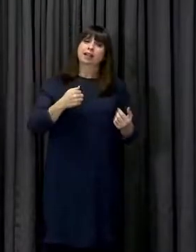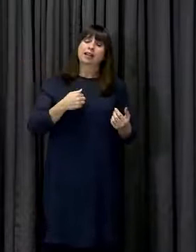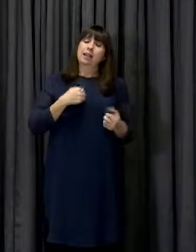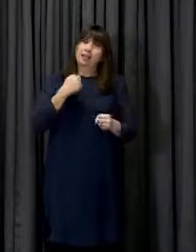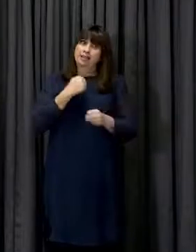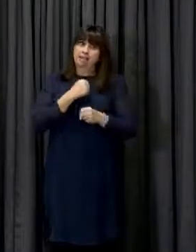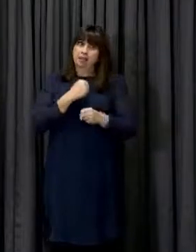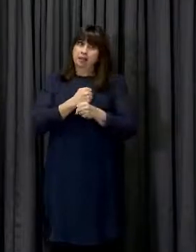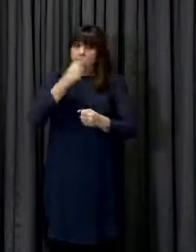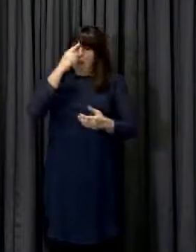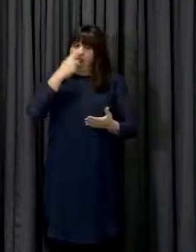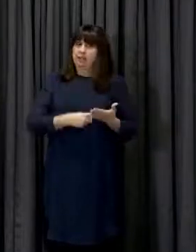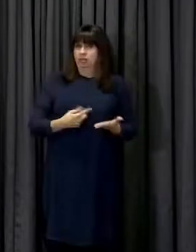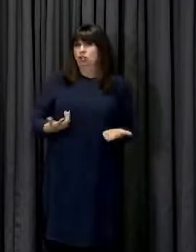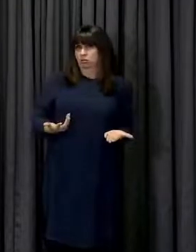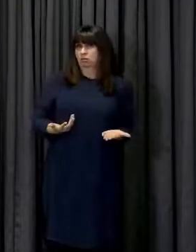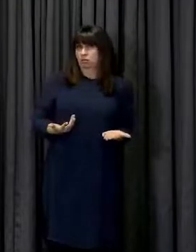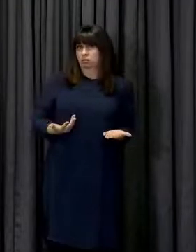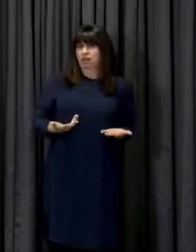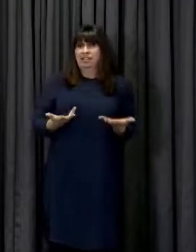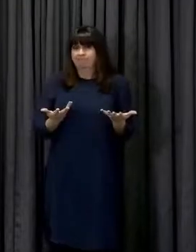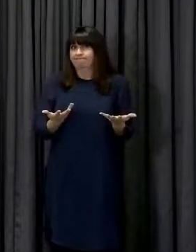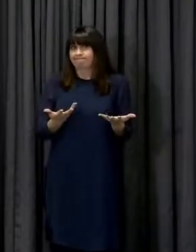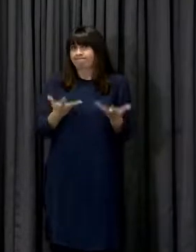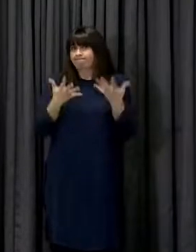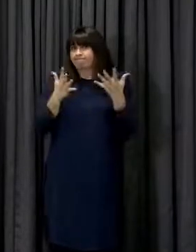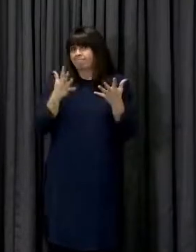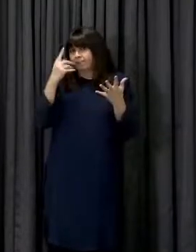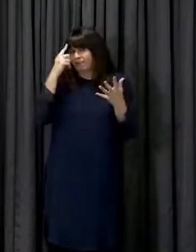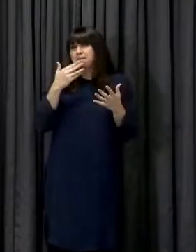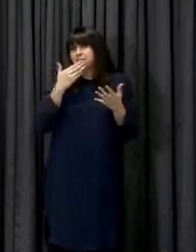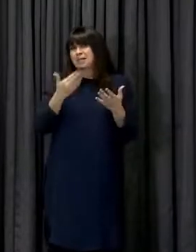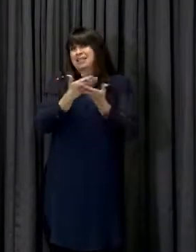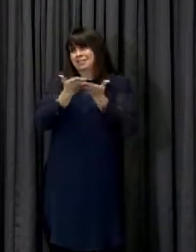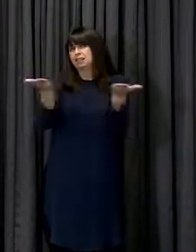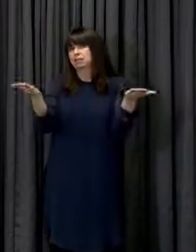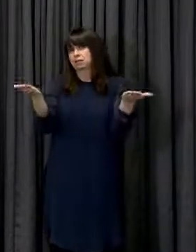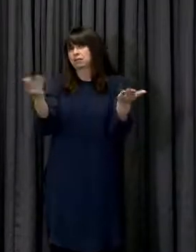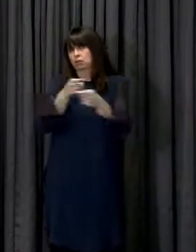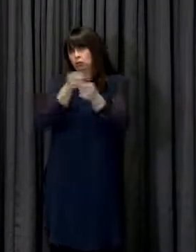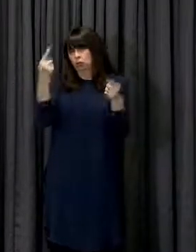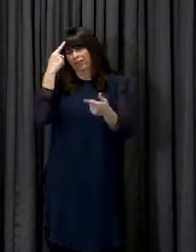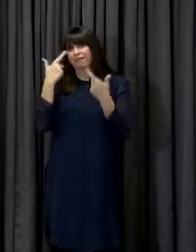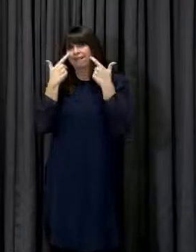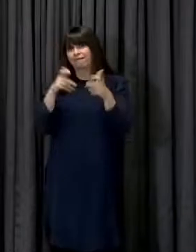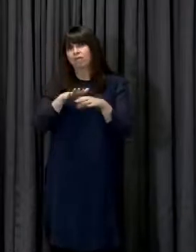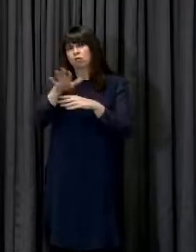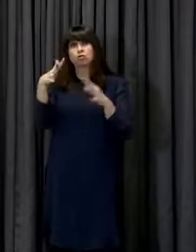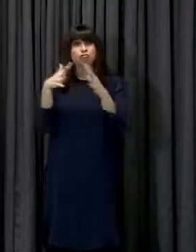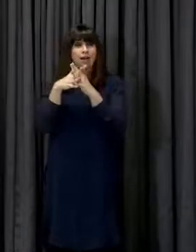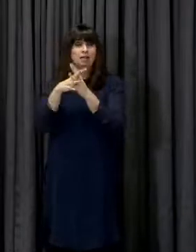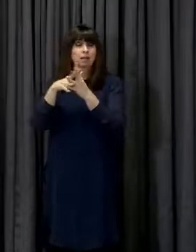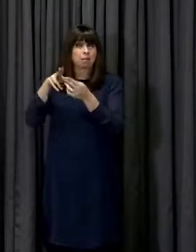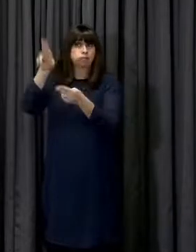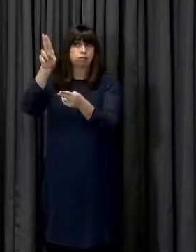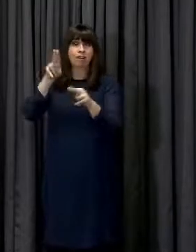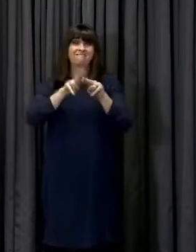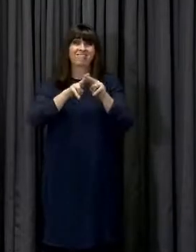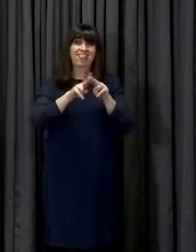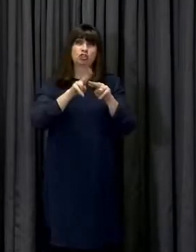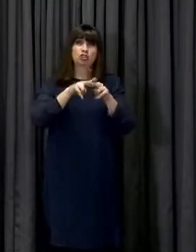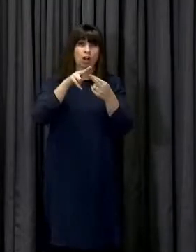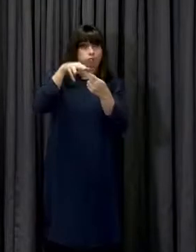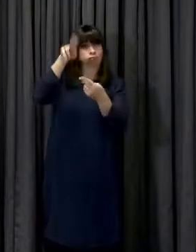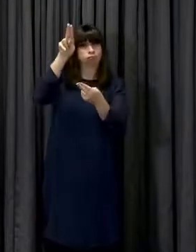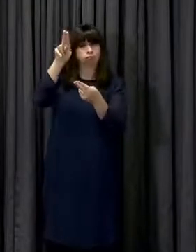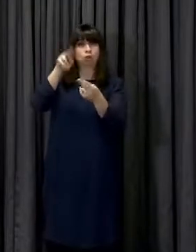I hope it'll lead to people making different choices in the future, because you're right that we do still see high rates in Wrexham and Flintshire compared to the rest